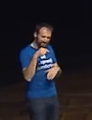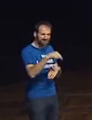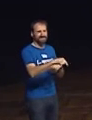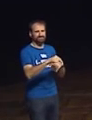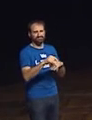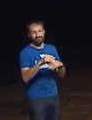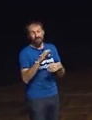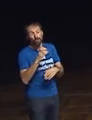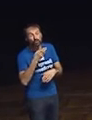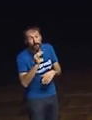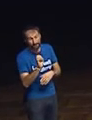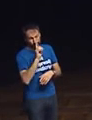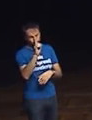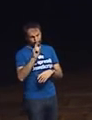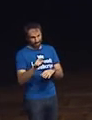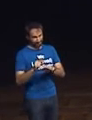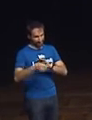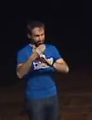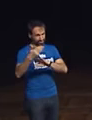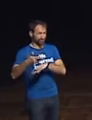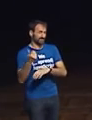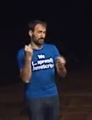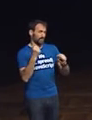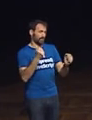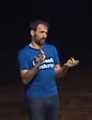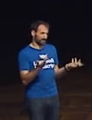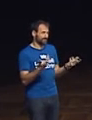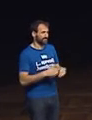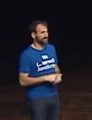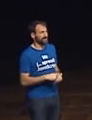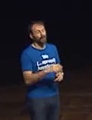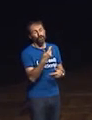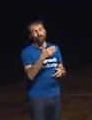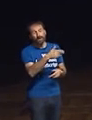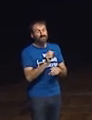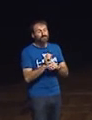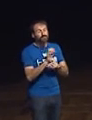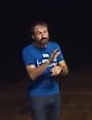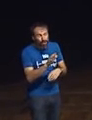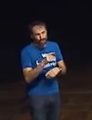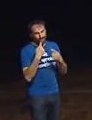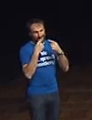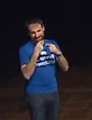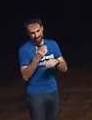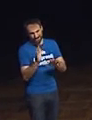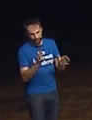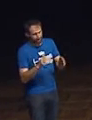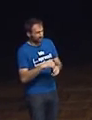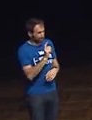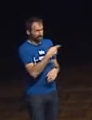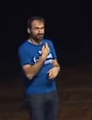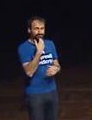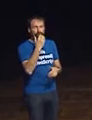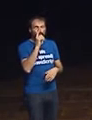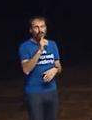Chrome. And I'm not talking about service workers that I just used for like push messages, because we've got loads more of those as well. I'm talking about service workers with